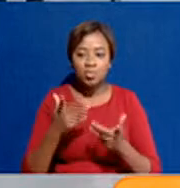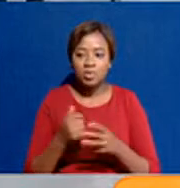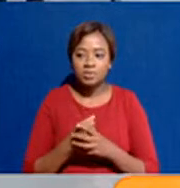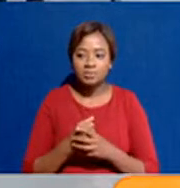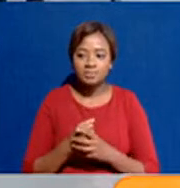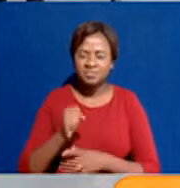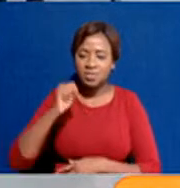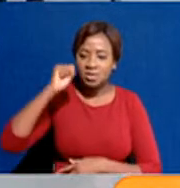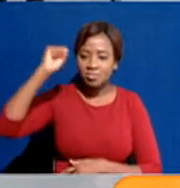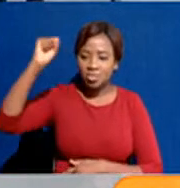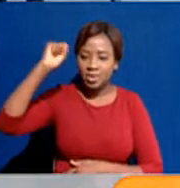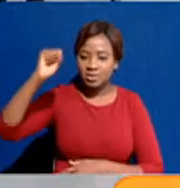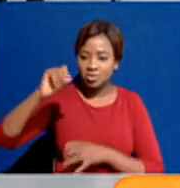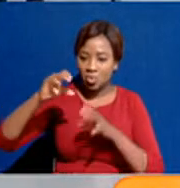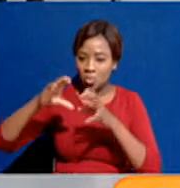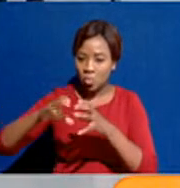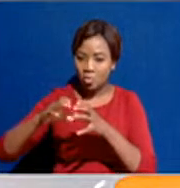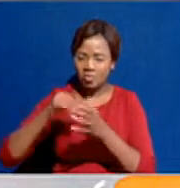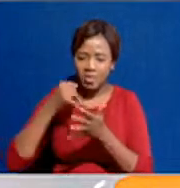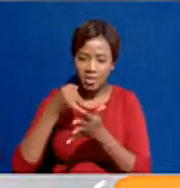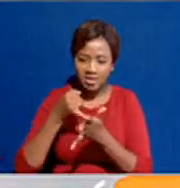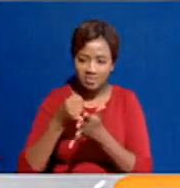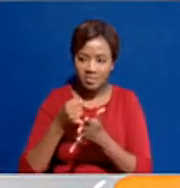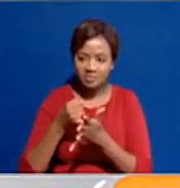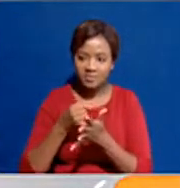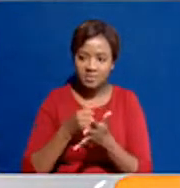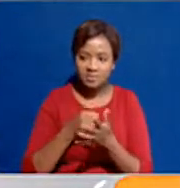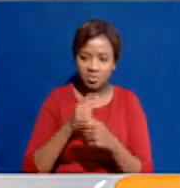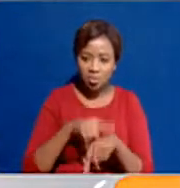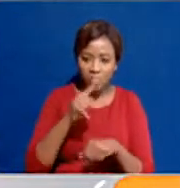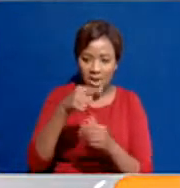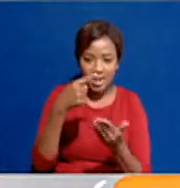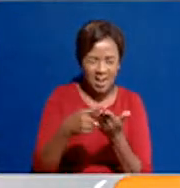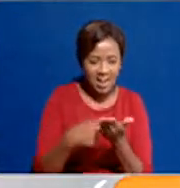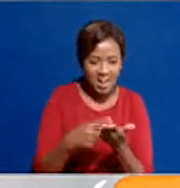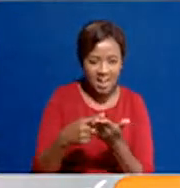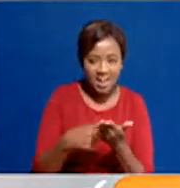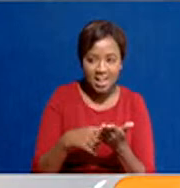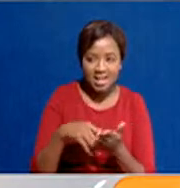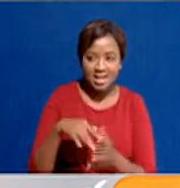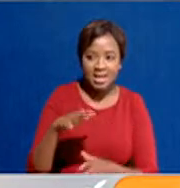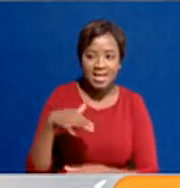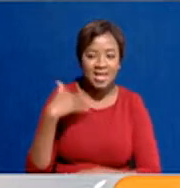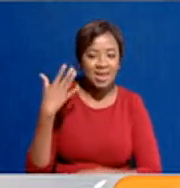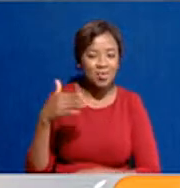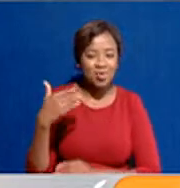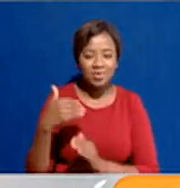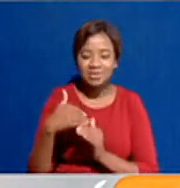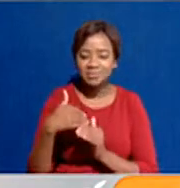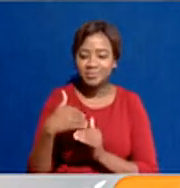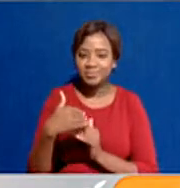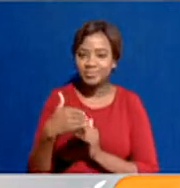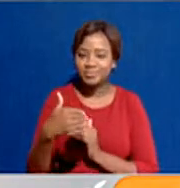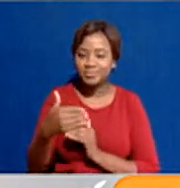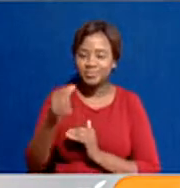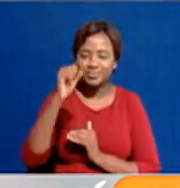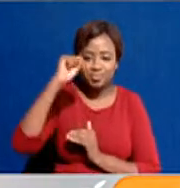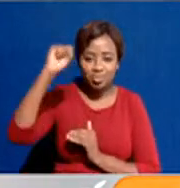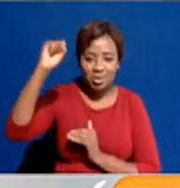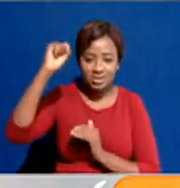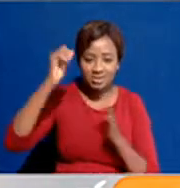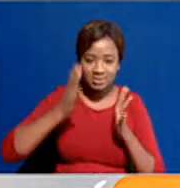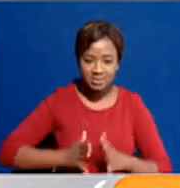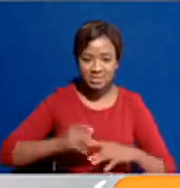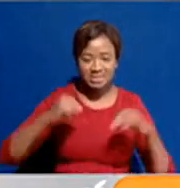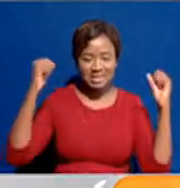political class that's involved in those talks, and they always agree at the end. Well, yes. Yet we